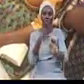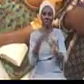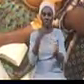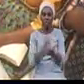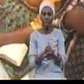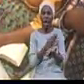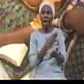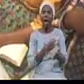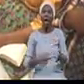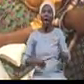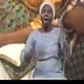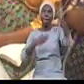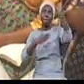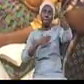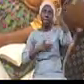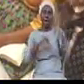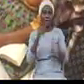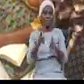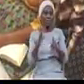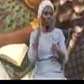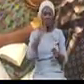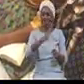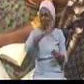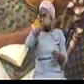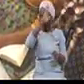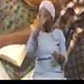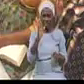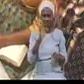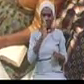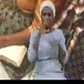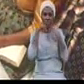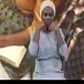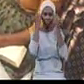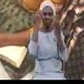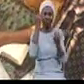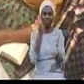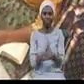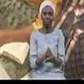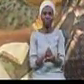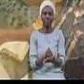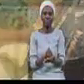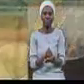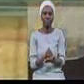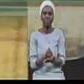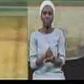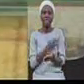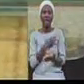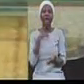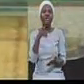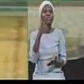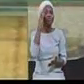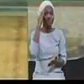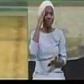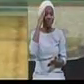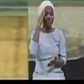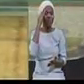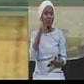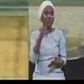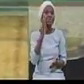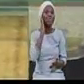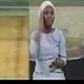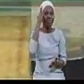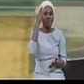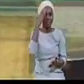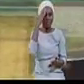my people shall never be ashamed. And ye shall know, and ye shall